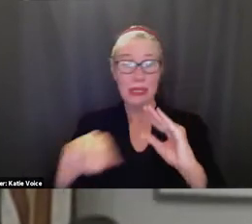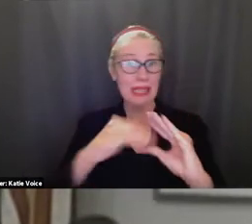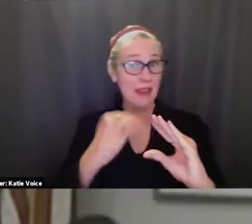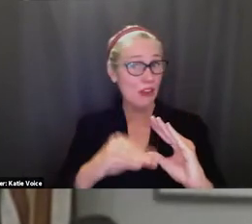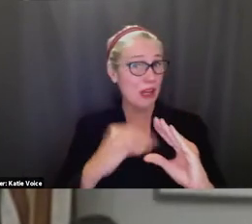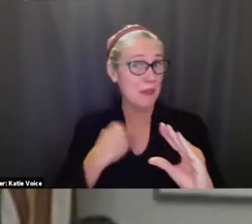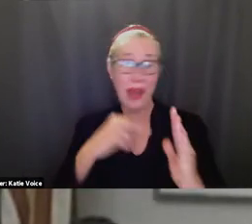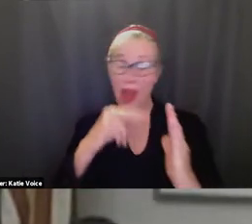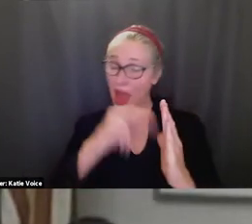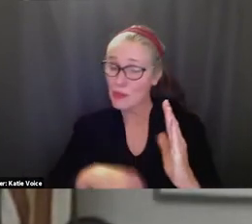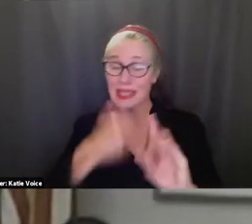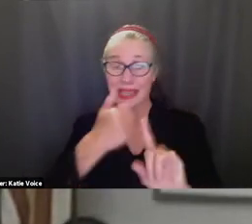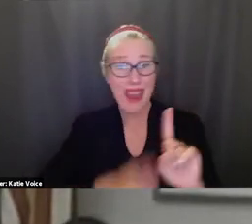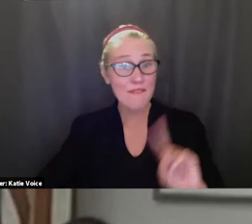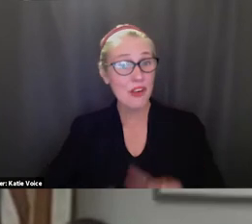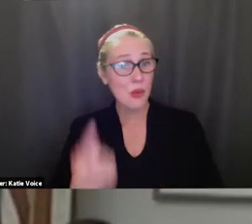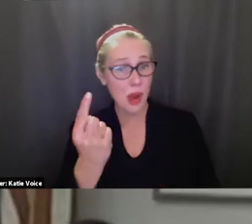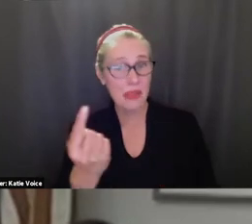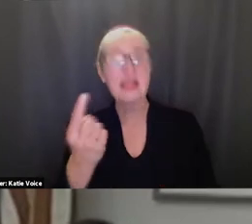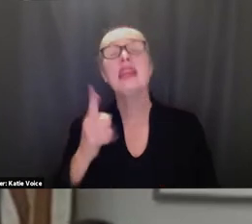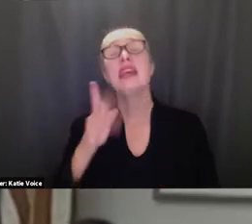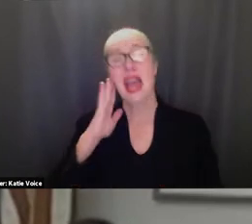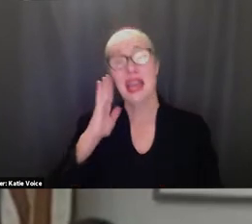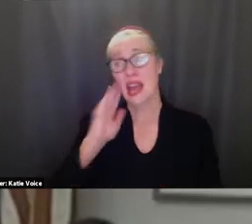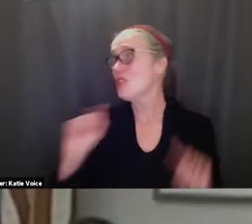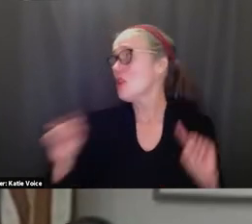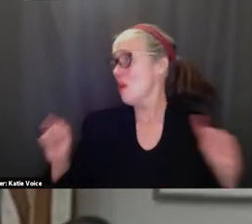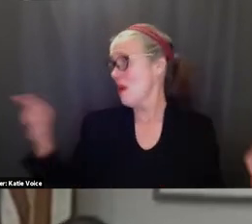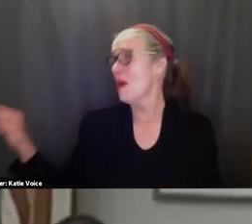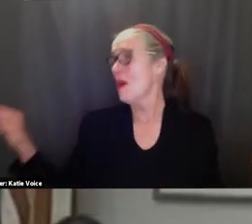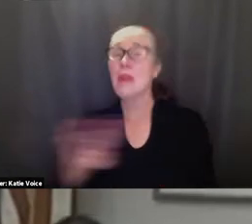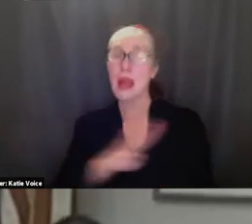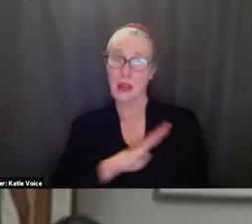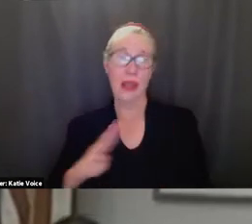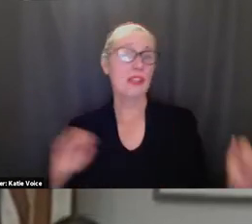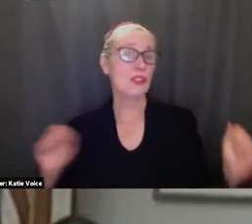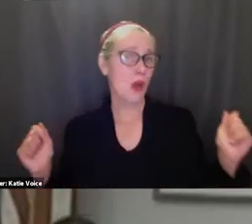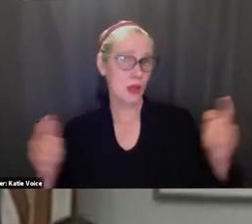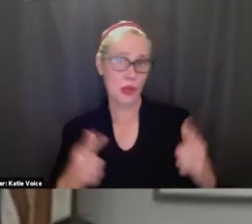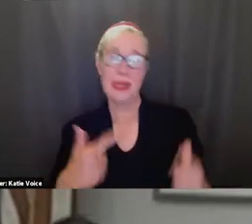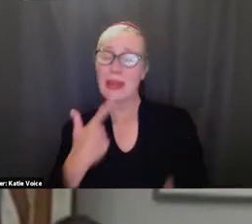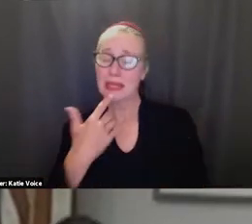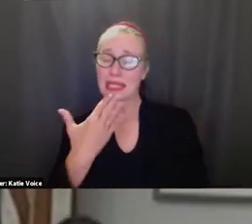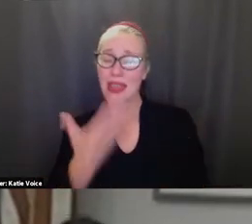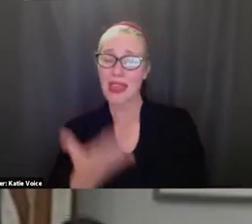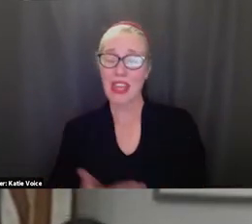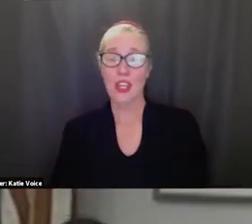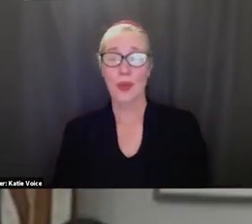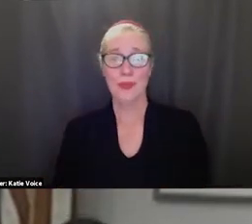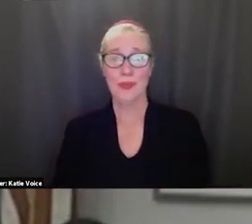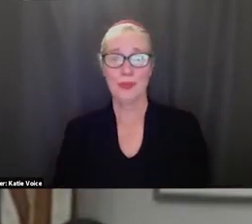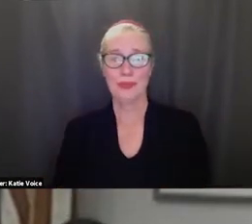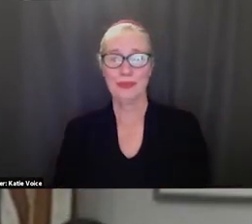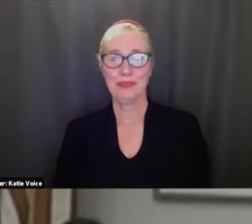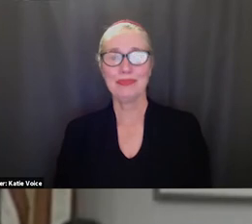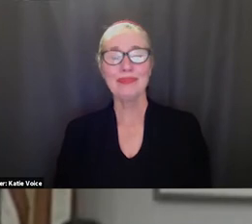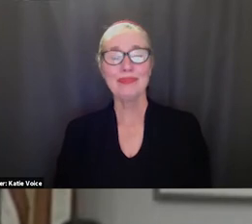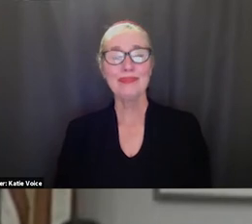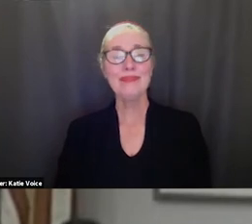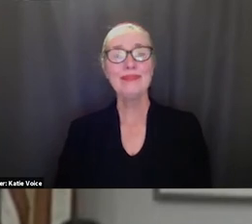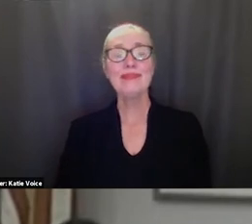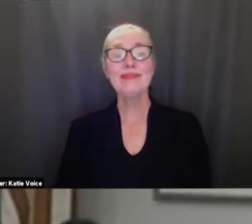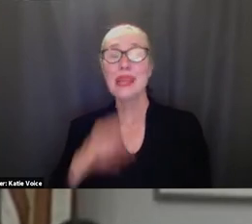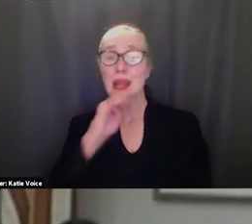i should say i know my colleagues do as well and just want to say thank you thank you very much miss alvarez